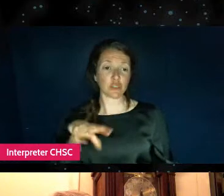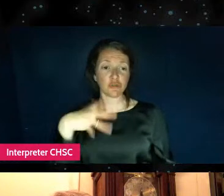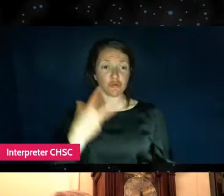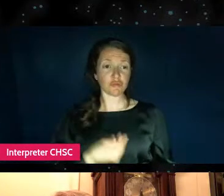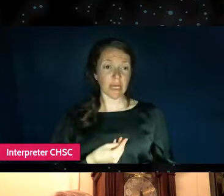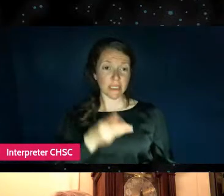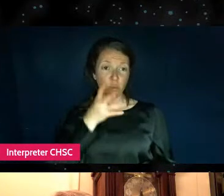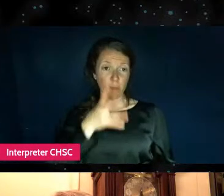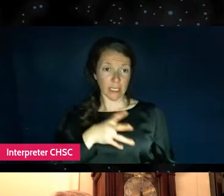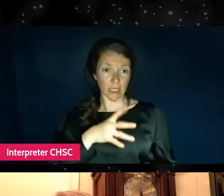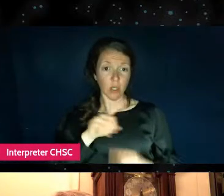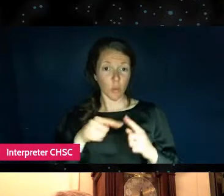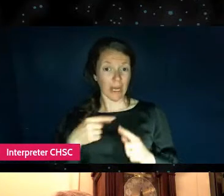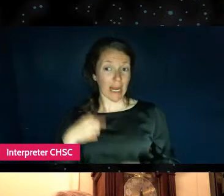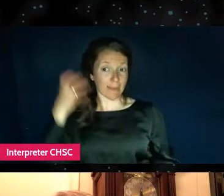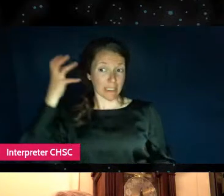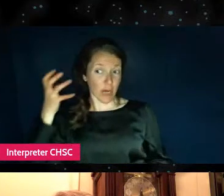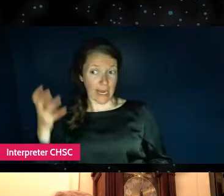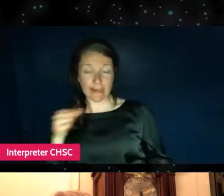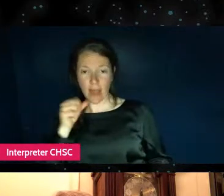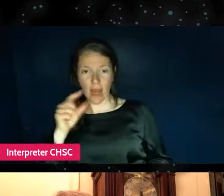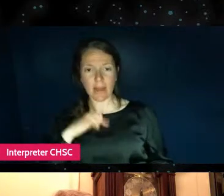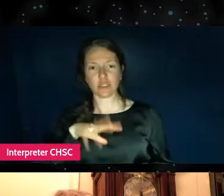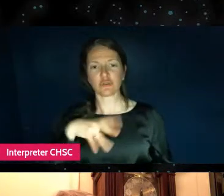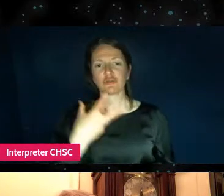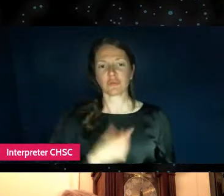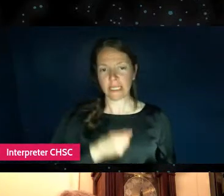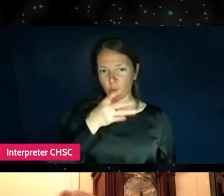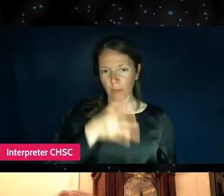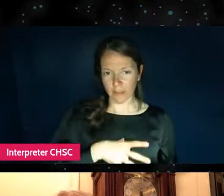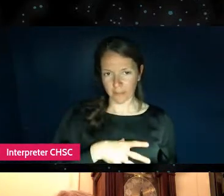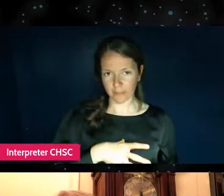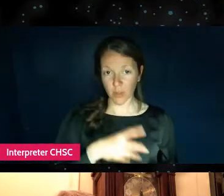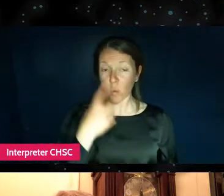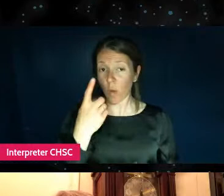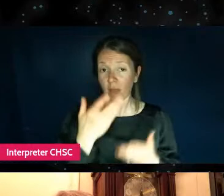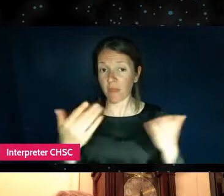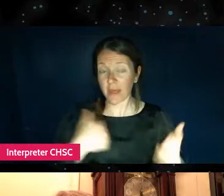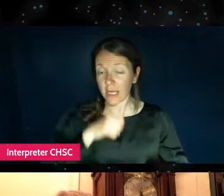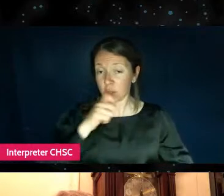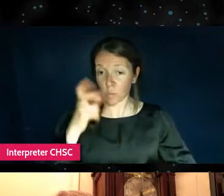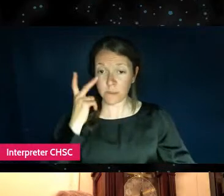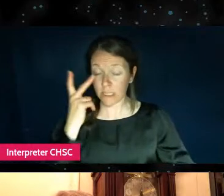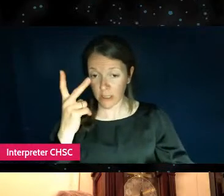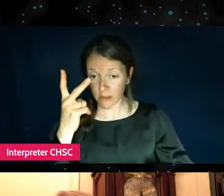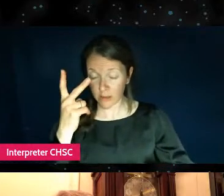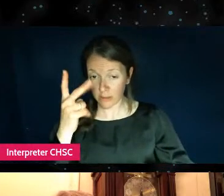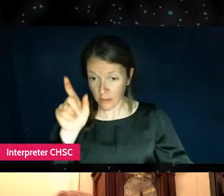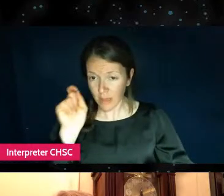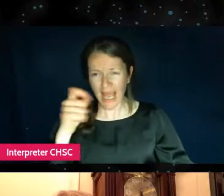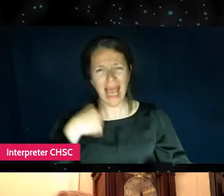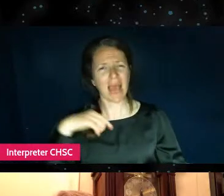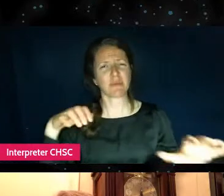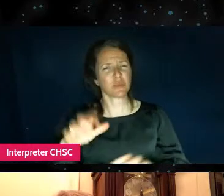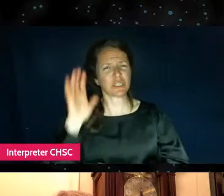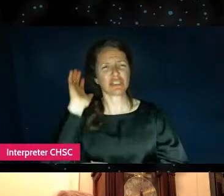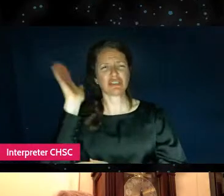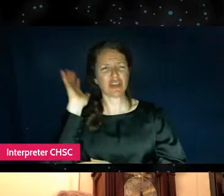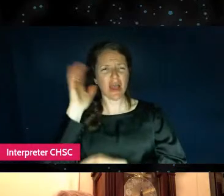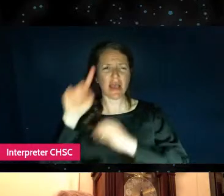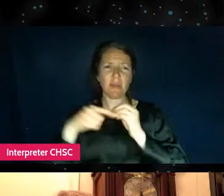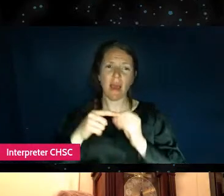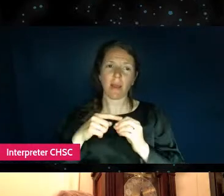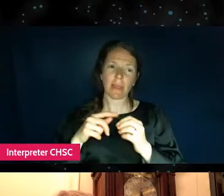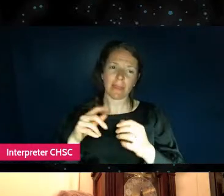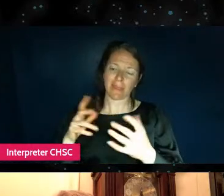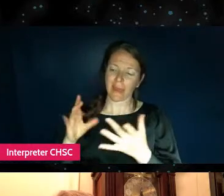and one of the things that I don't see, period, is, you know, I've been doing talks about the place of trans women in drag